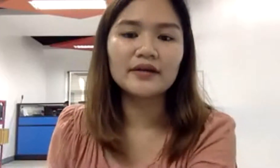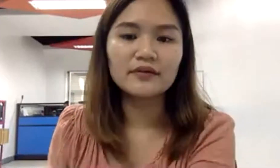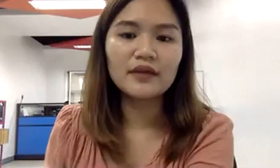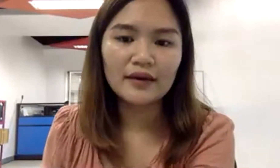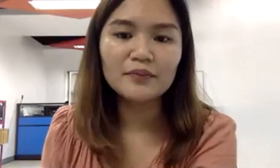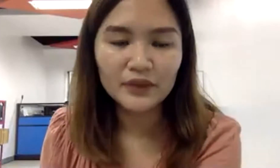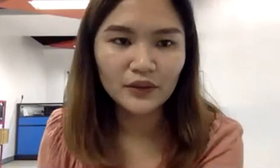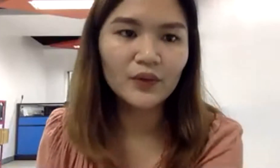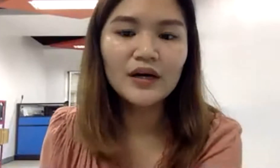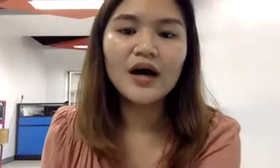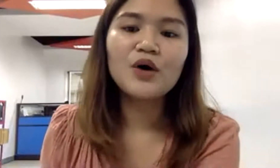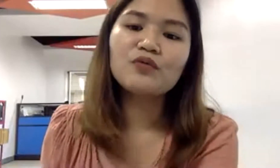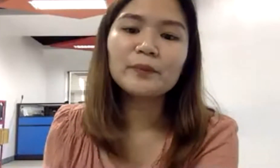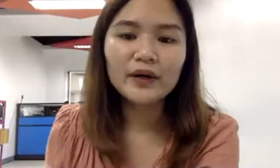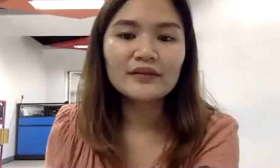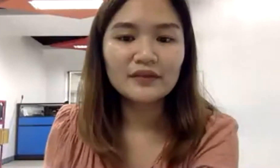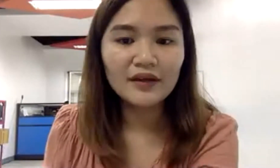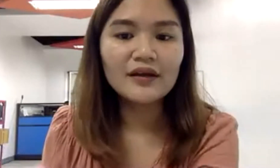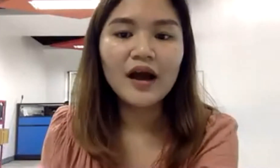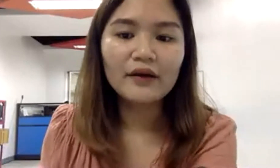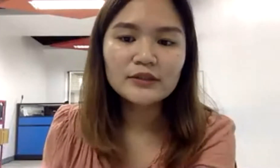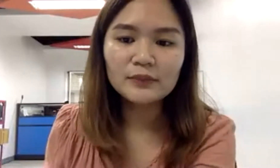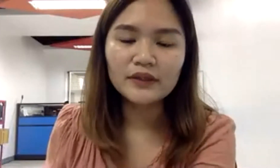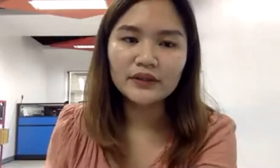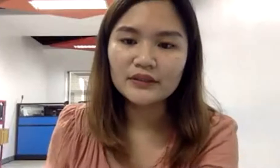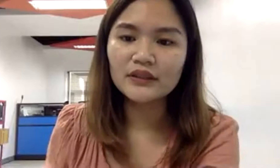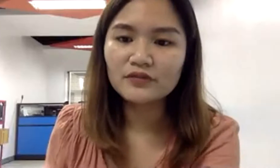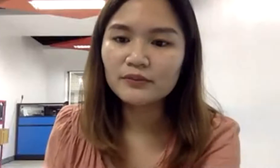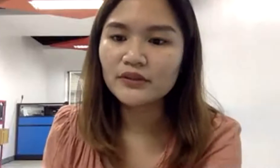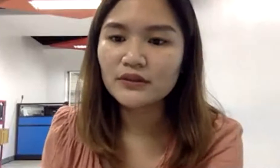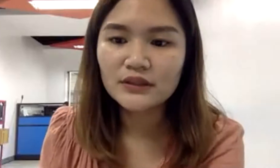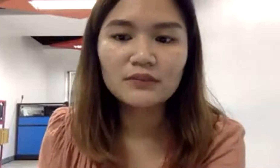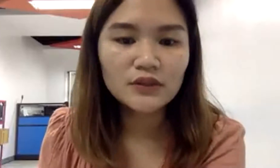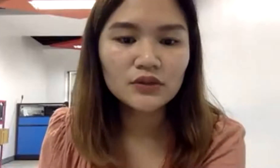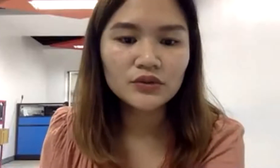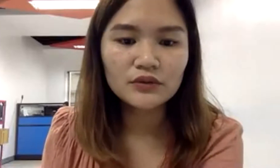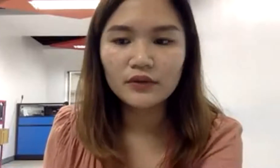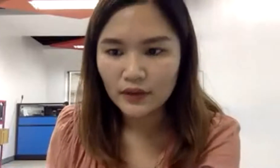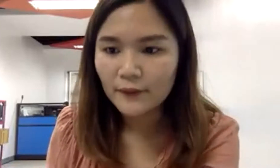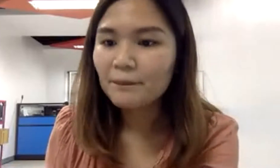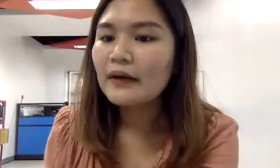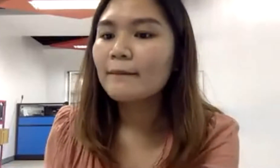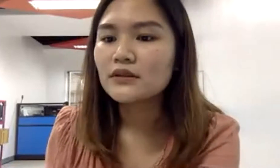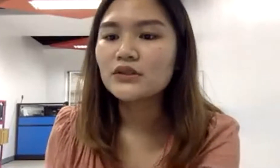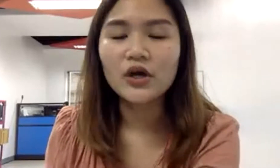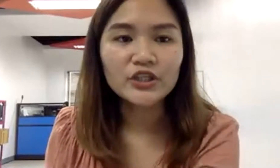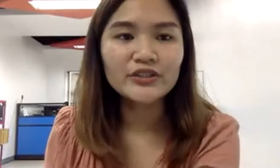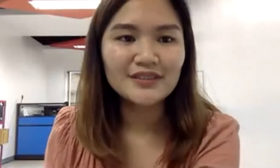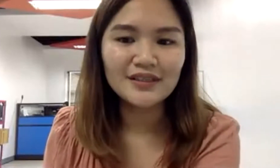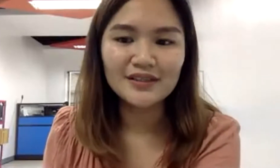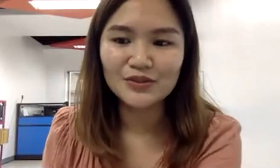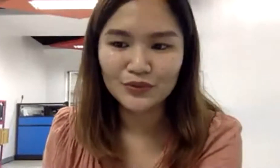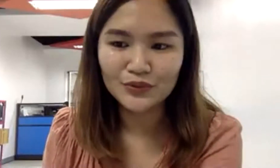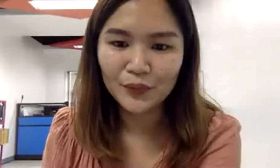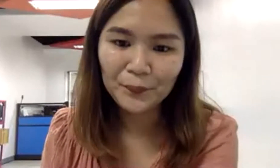Irene A. Brillo. For part 3, our speaker is the Information System Researcher 3, Mr.